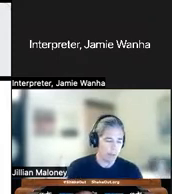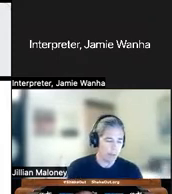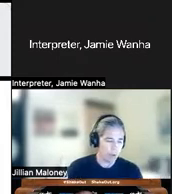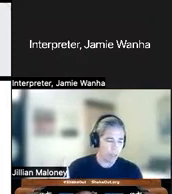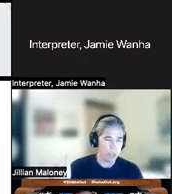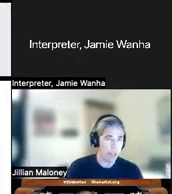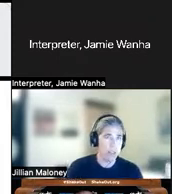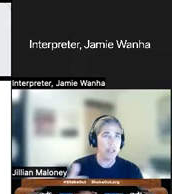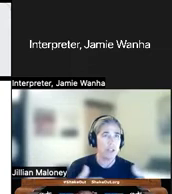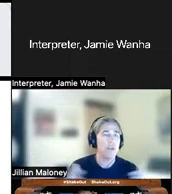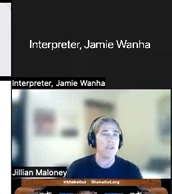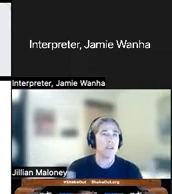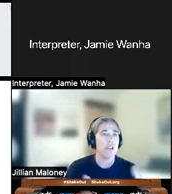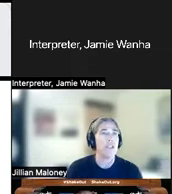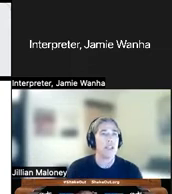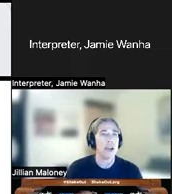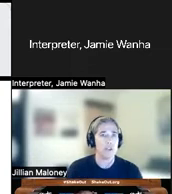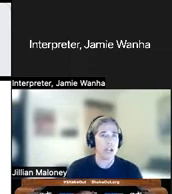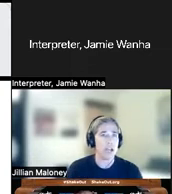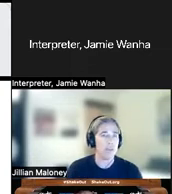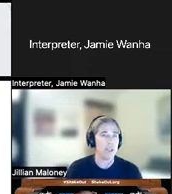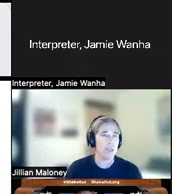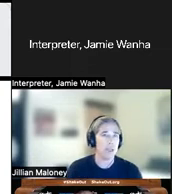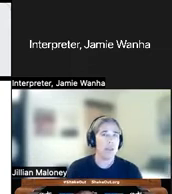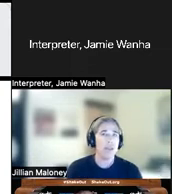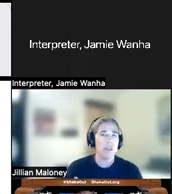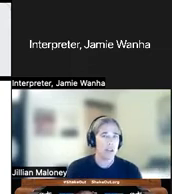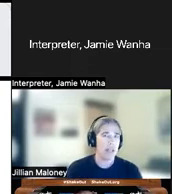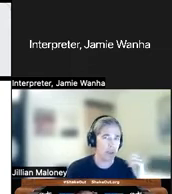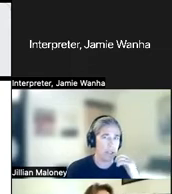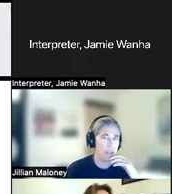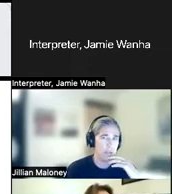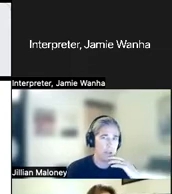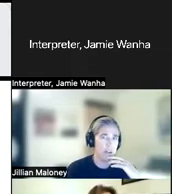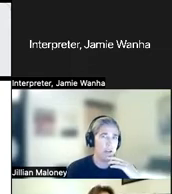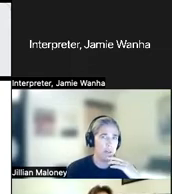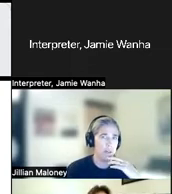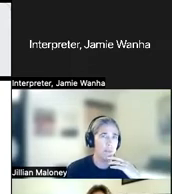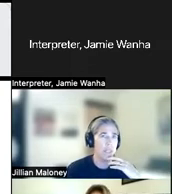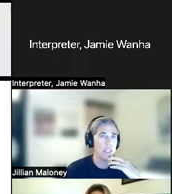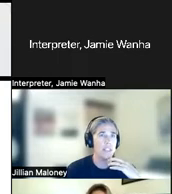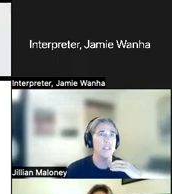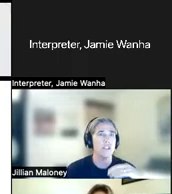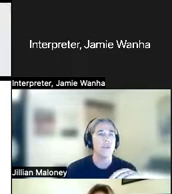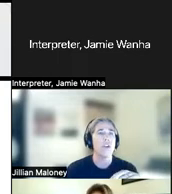the earliest one to the latest one, if you kind of take the average time in between them, that's where the 700 year comes from.